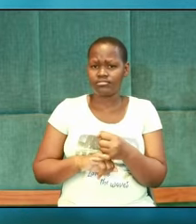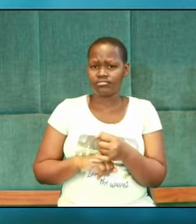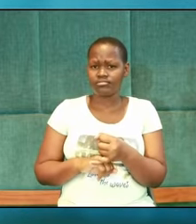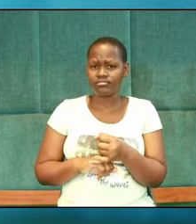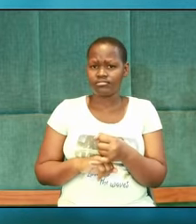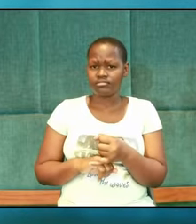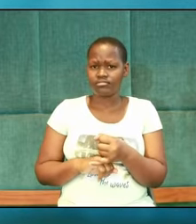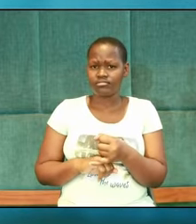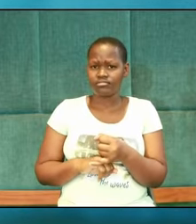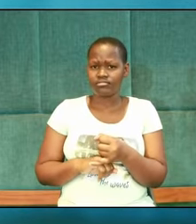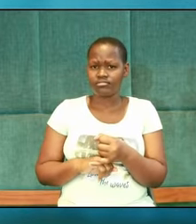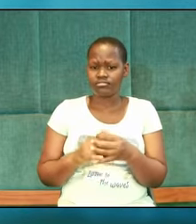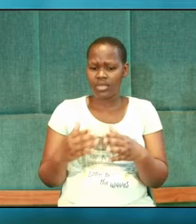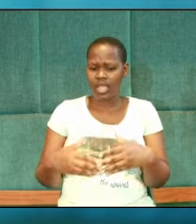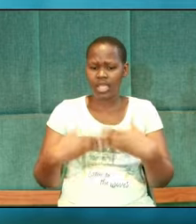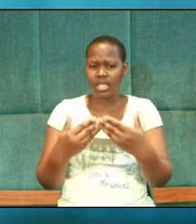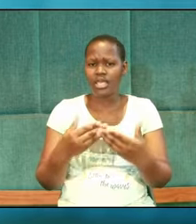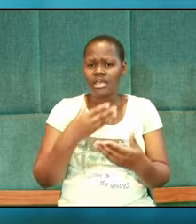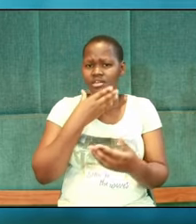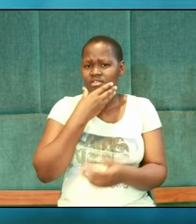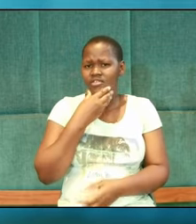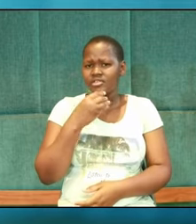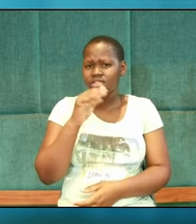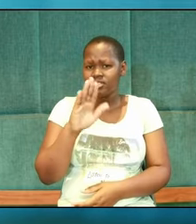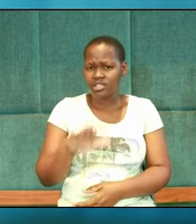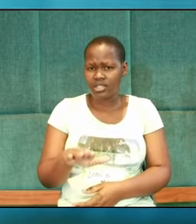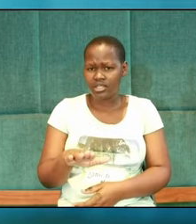abuse the wife that give me a son or I divorce you.